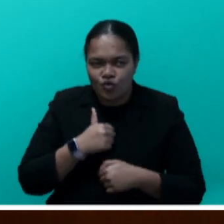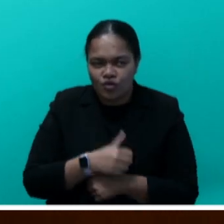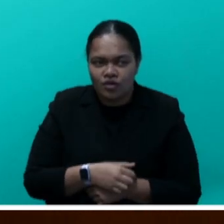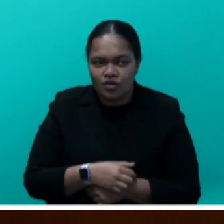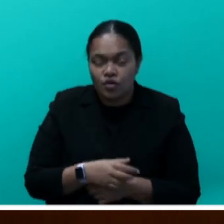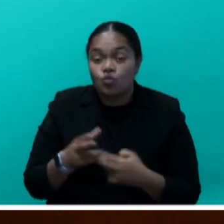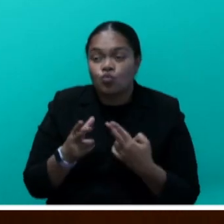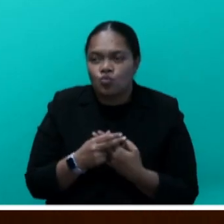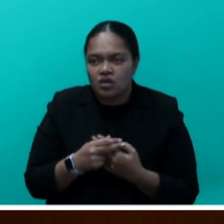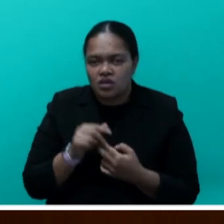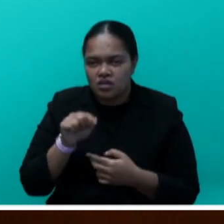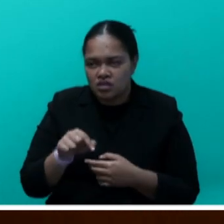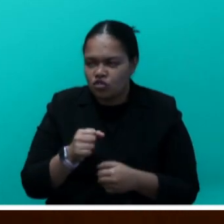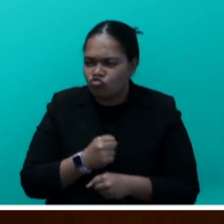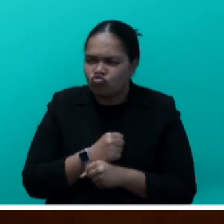with this great power,